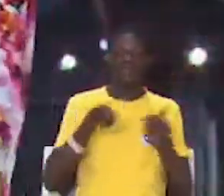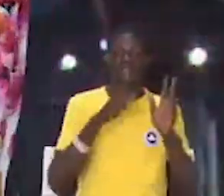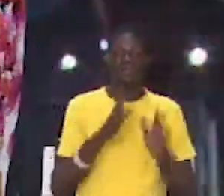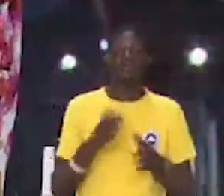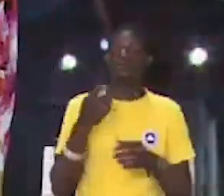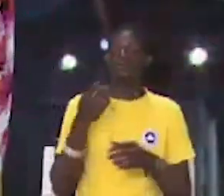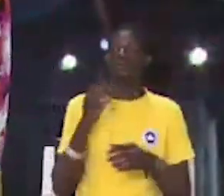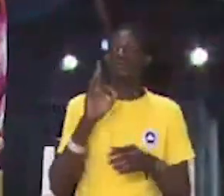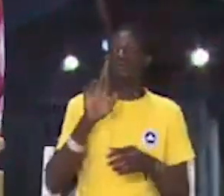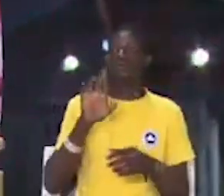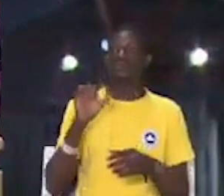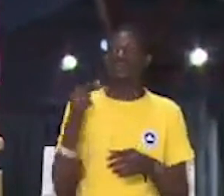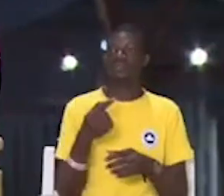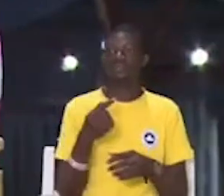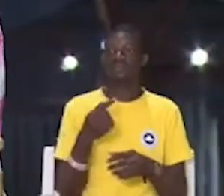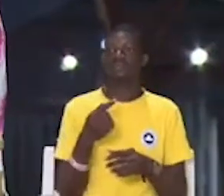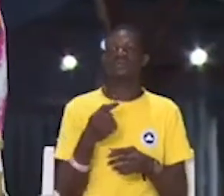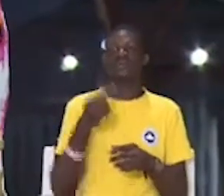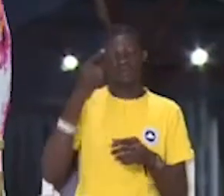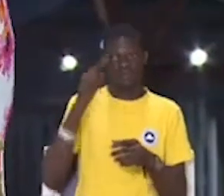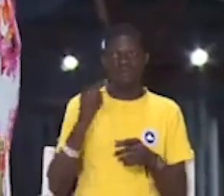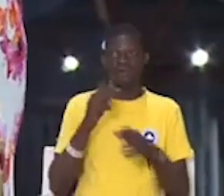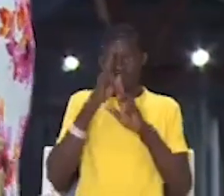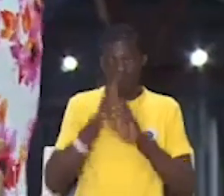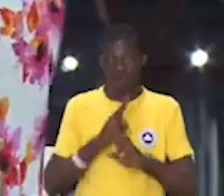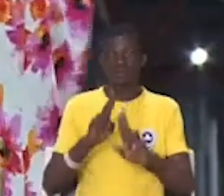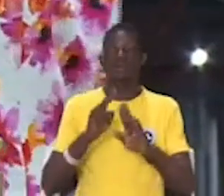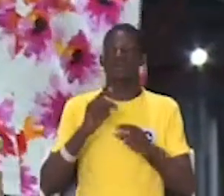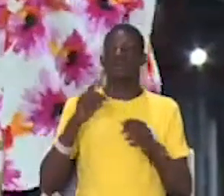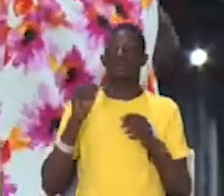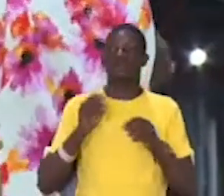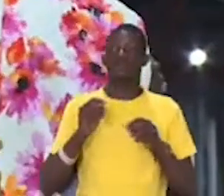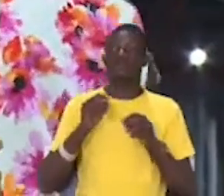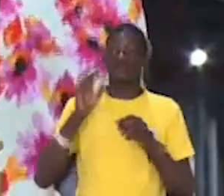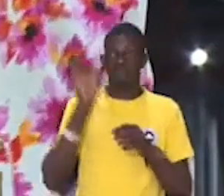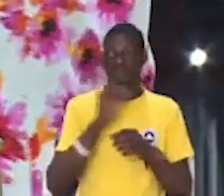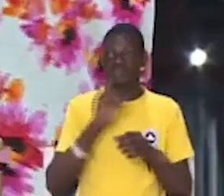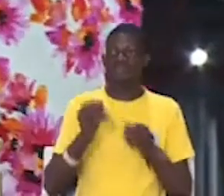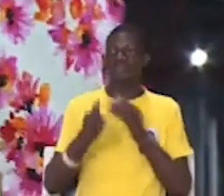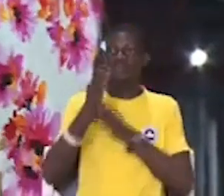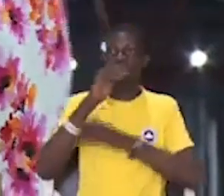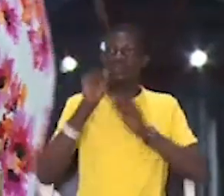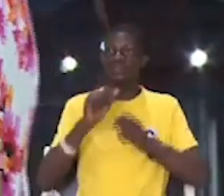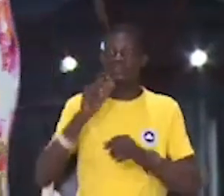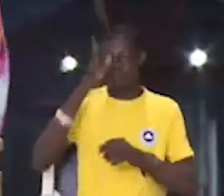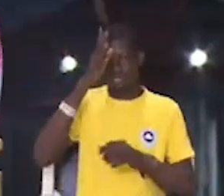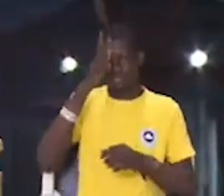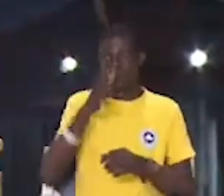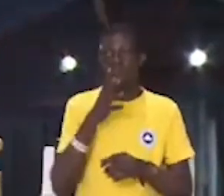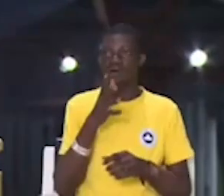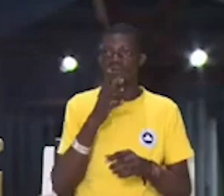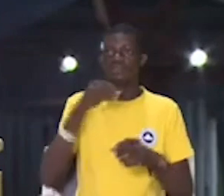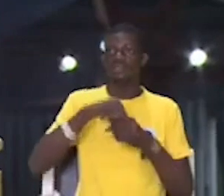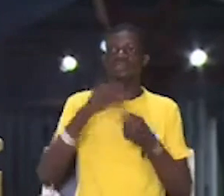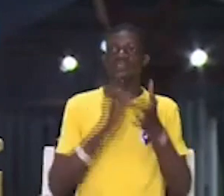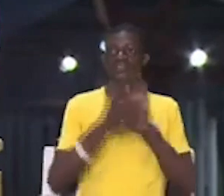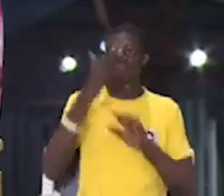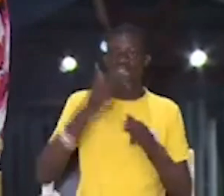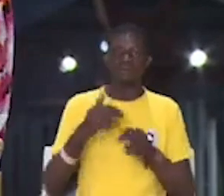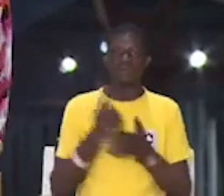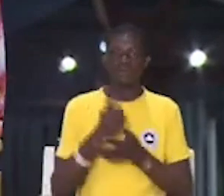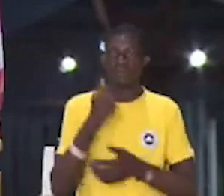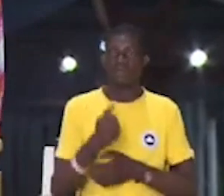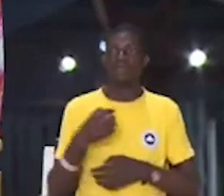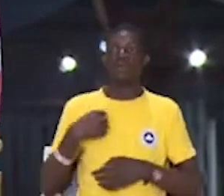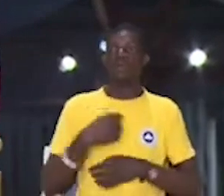Redeemed Christian Church of God, for the honor of preaching tonight. God bless you, Dad and Mom, in the name of Jesus Christ.